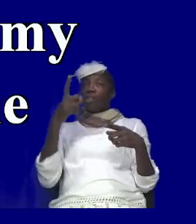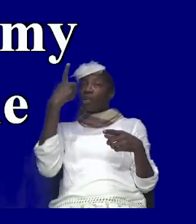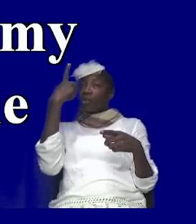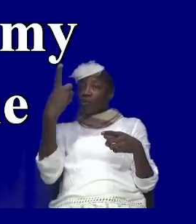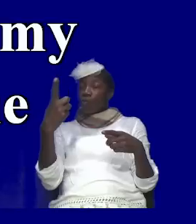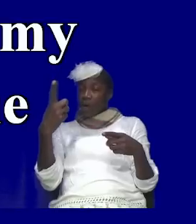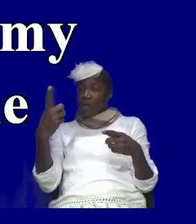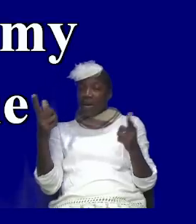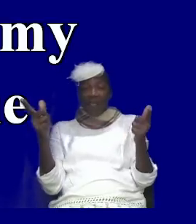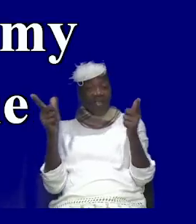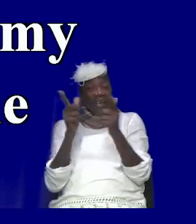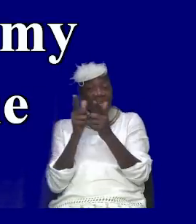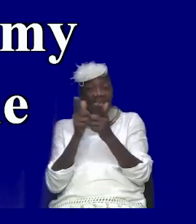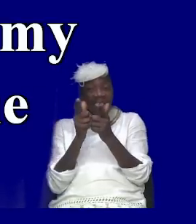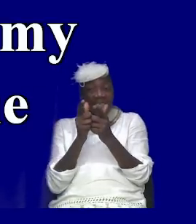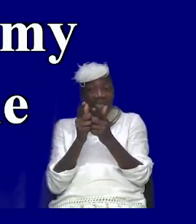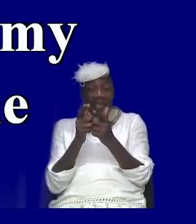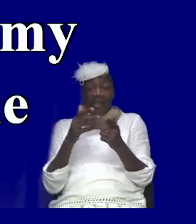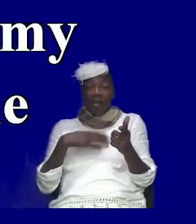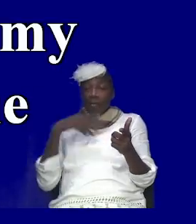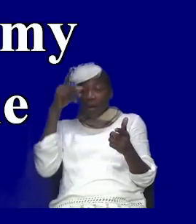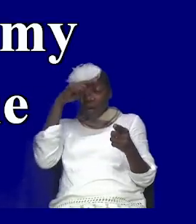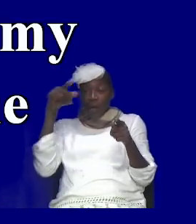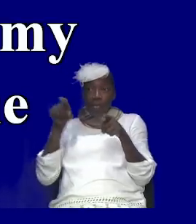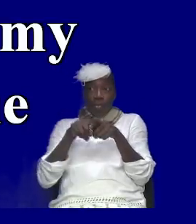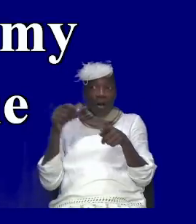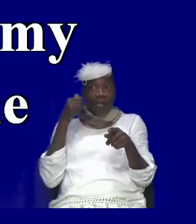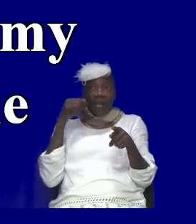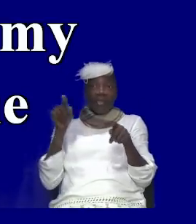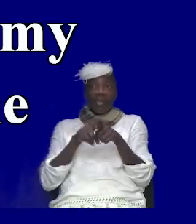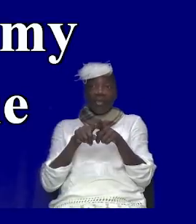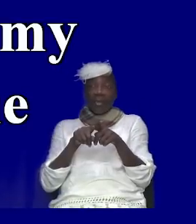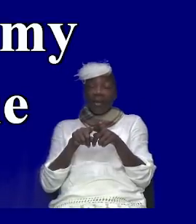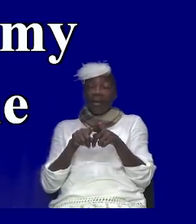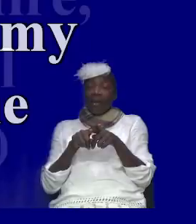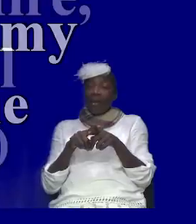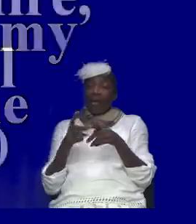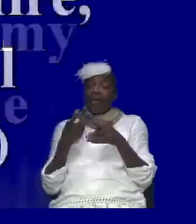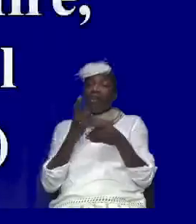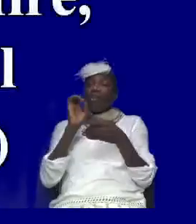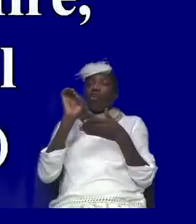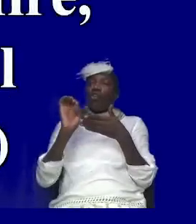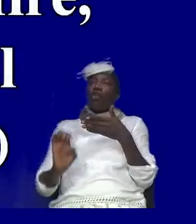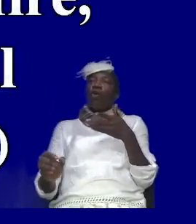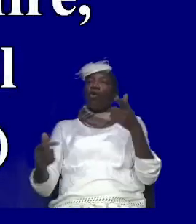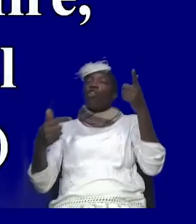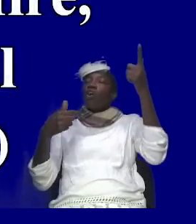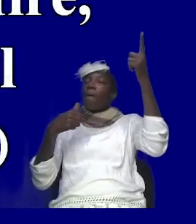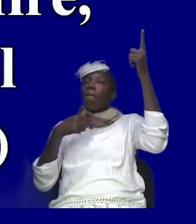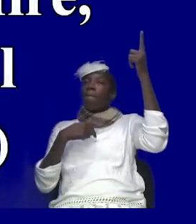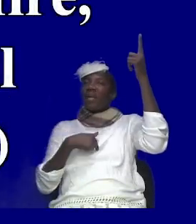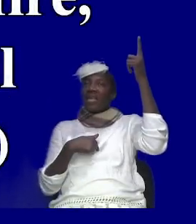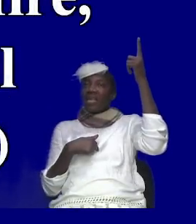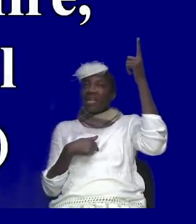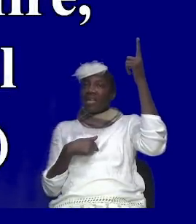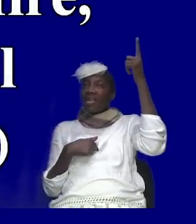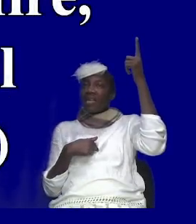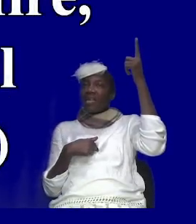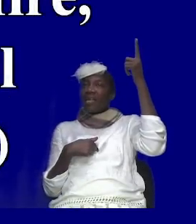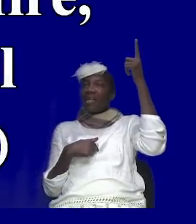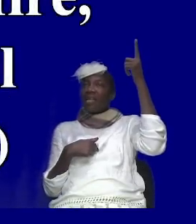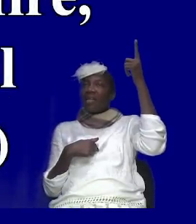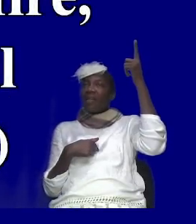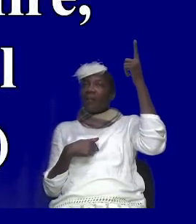of the least of these my brethren, you have done it unto me.